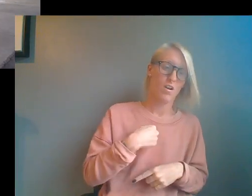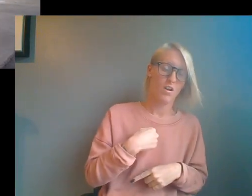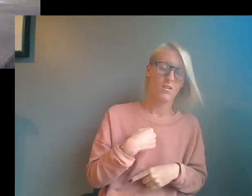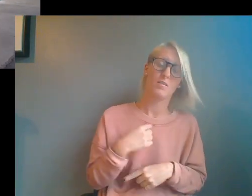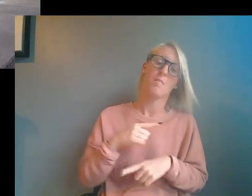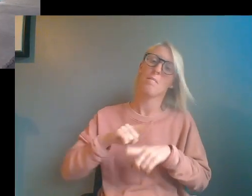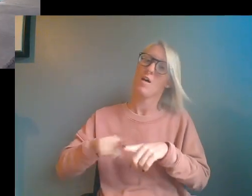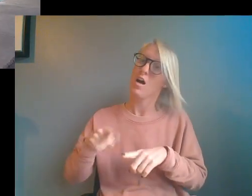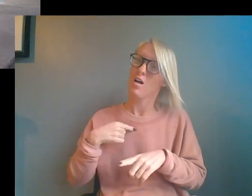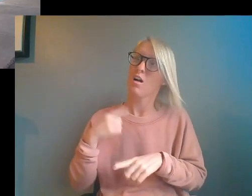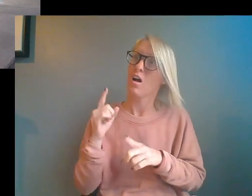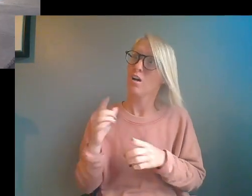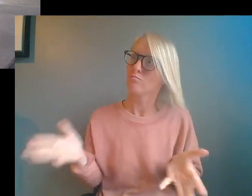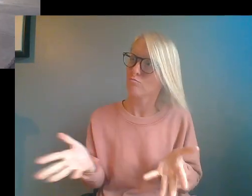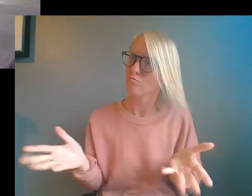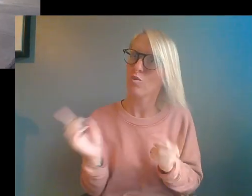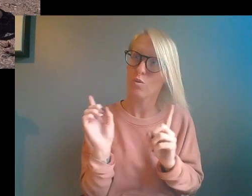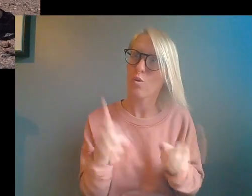in the comments.